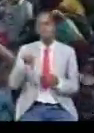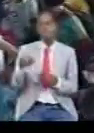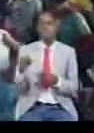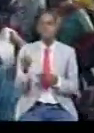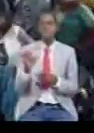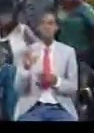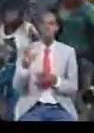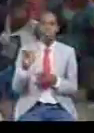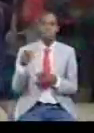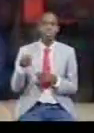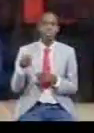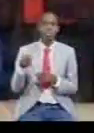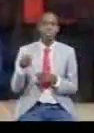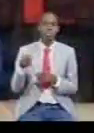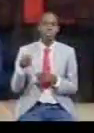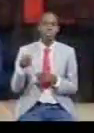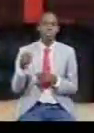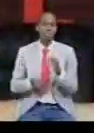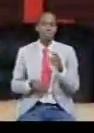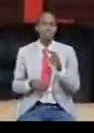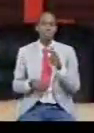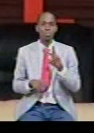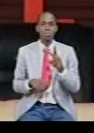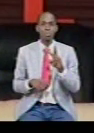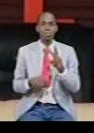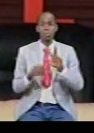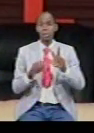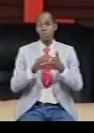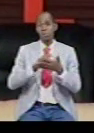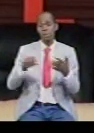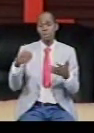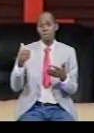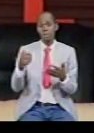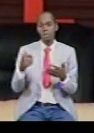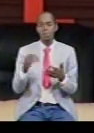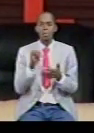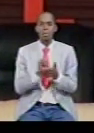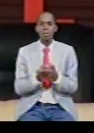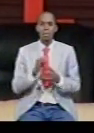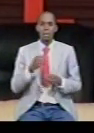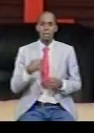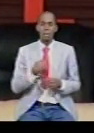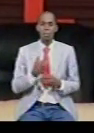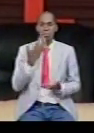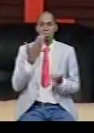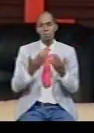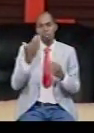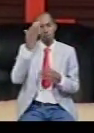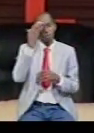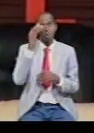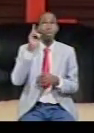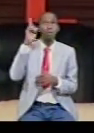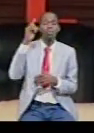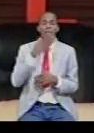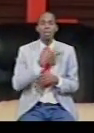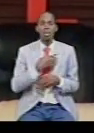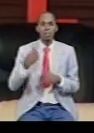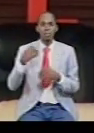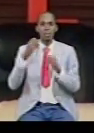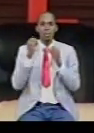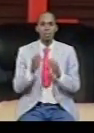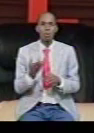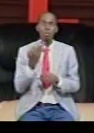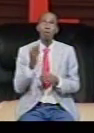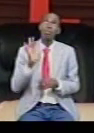10. That I may know him and the power of his resurrection and